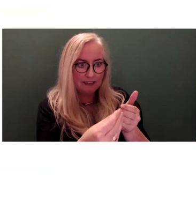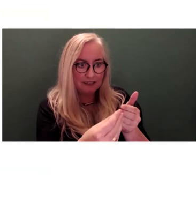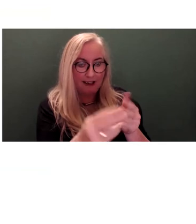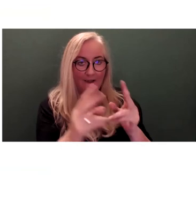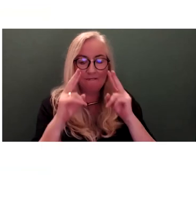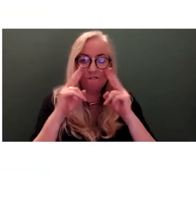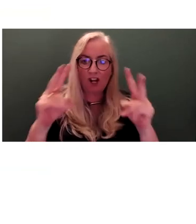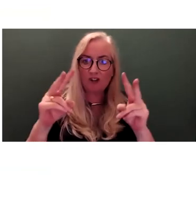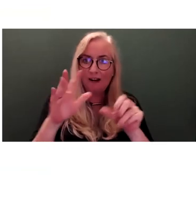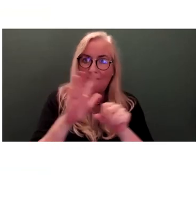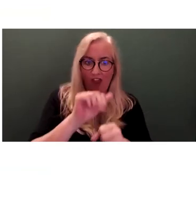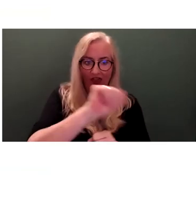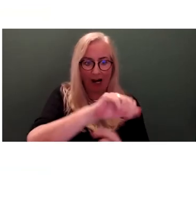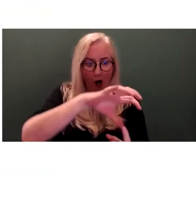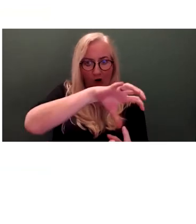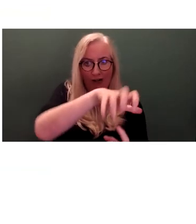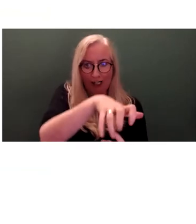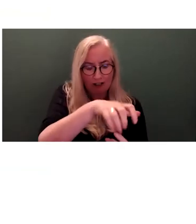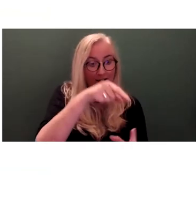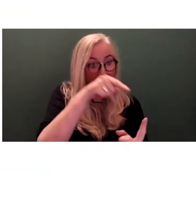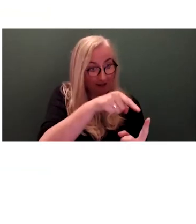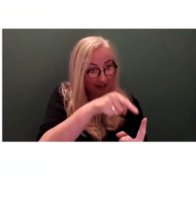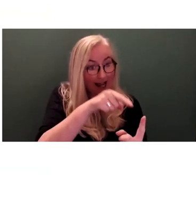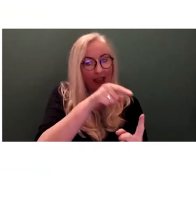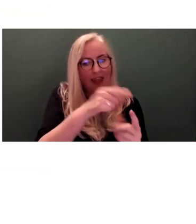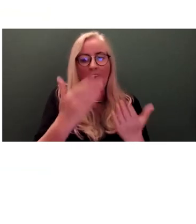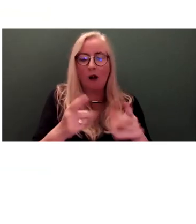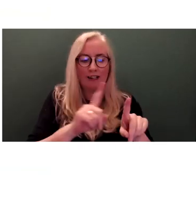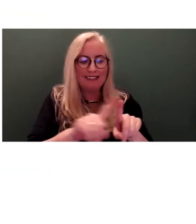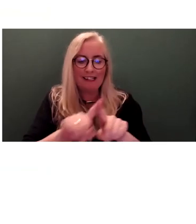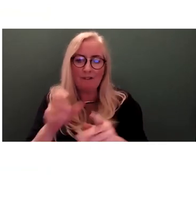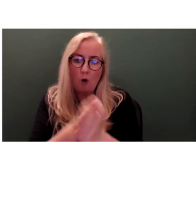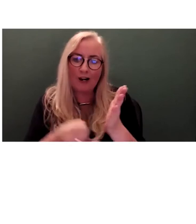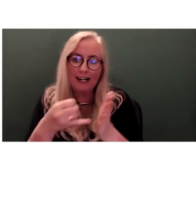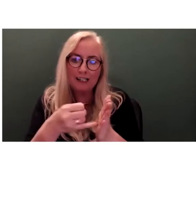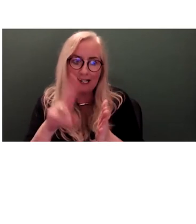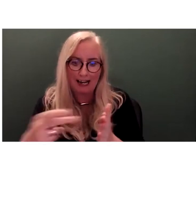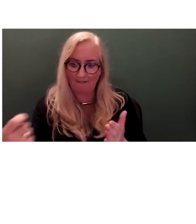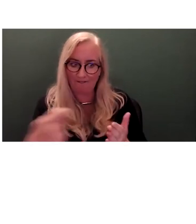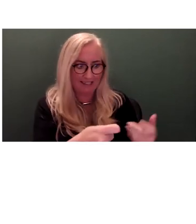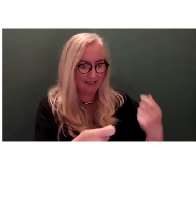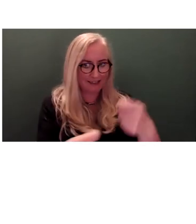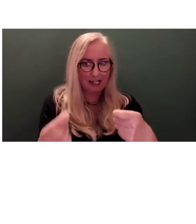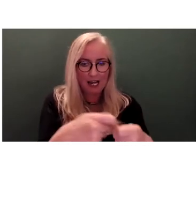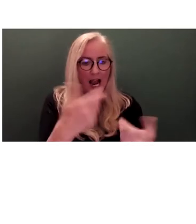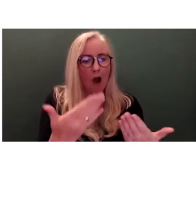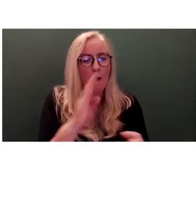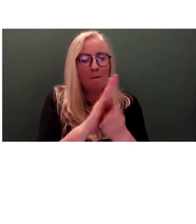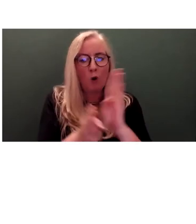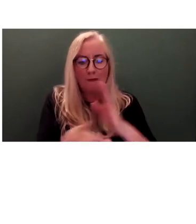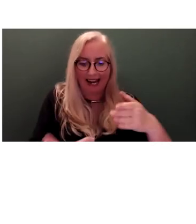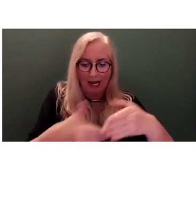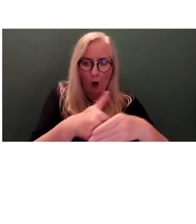vision for the region, and then how different stakeholders can feed in to address the inclusiveness of